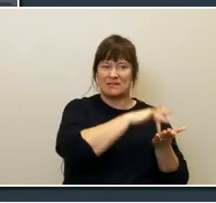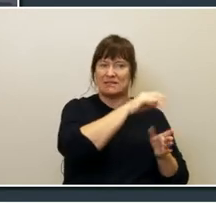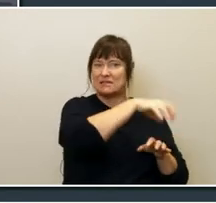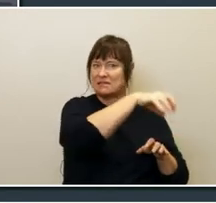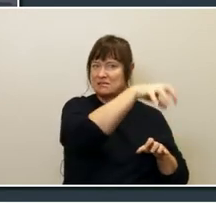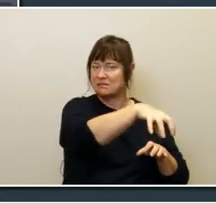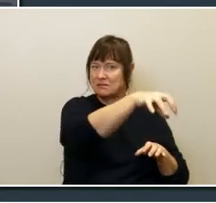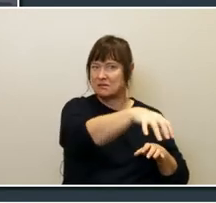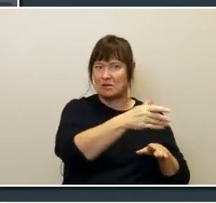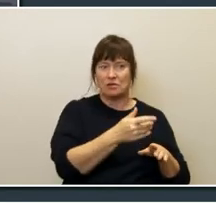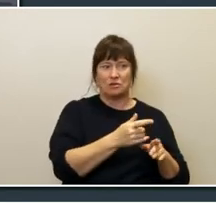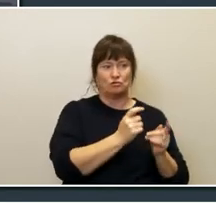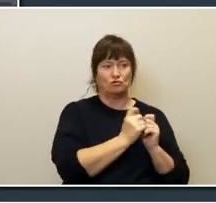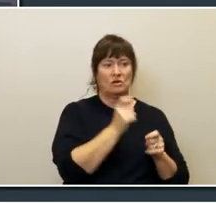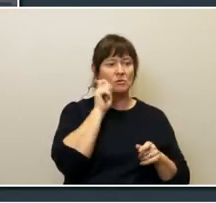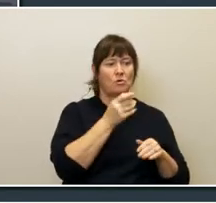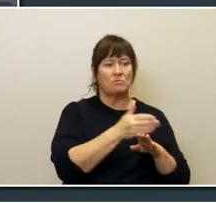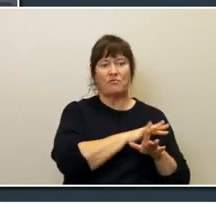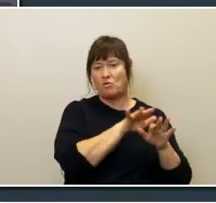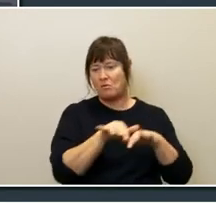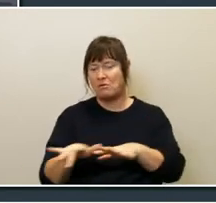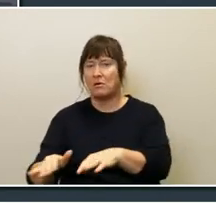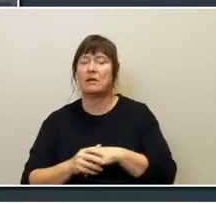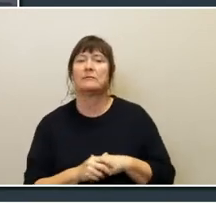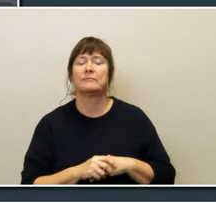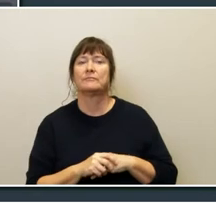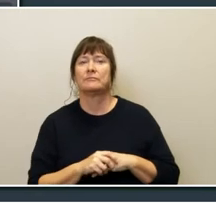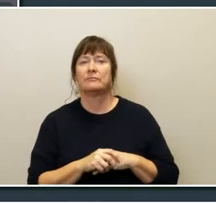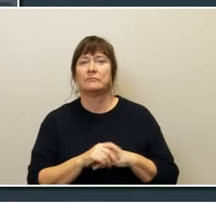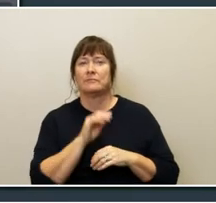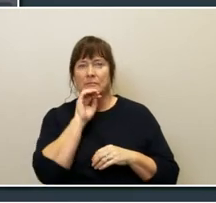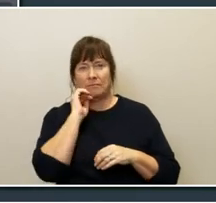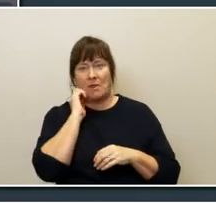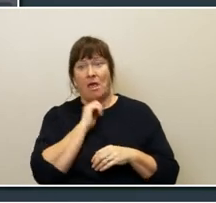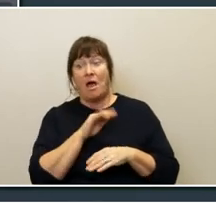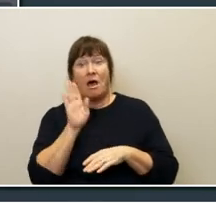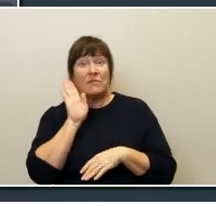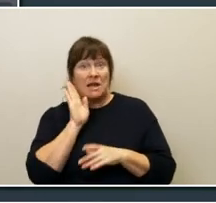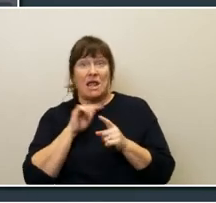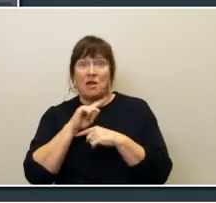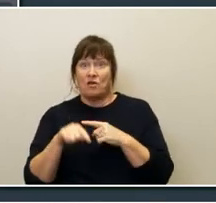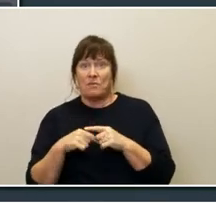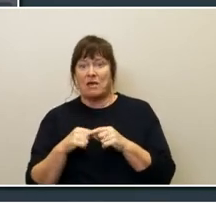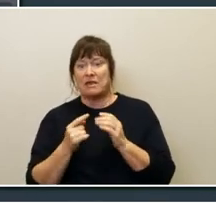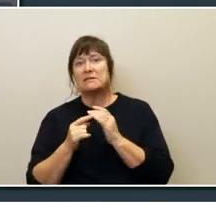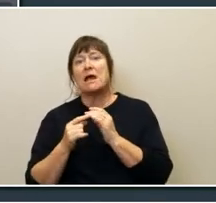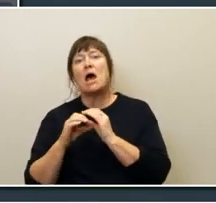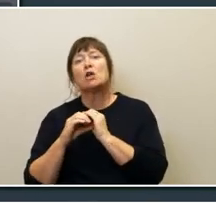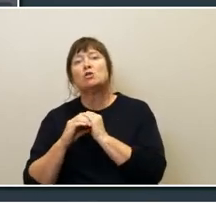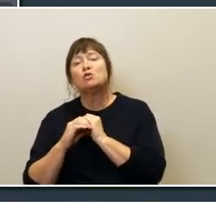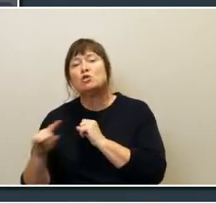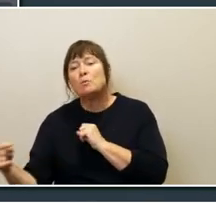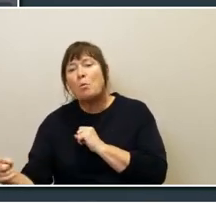One of the things I've gathered from listening to other submitters is the invasive tube worm is really going under the